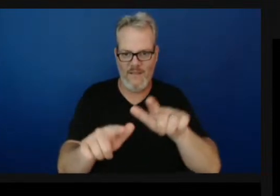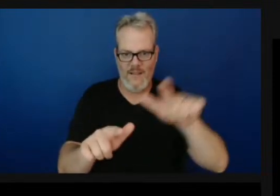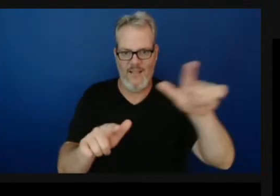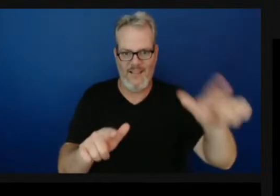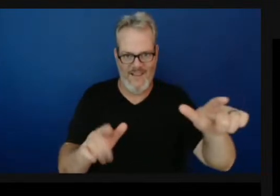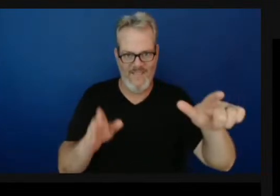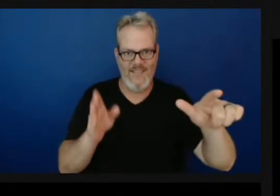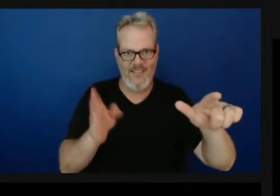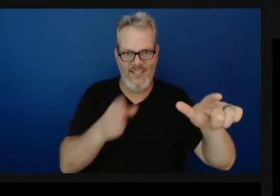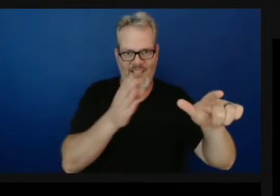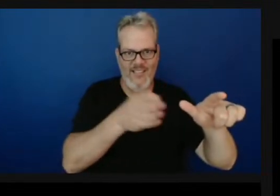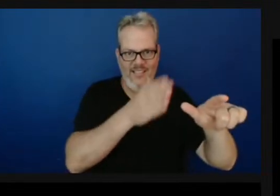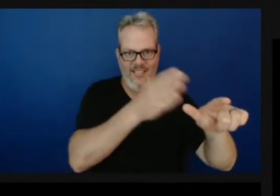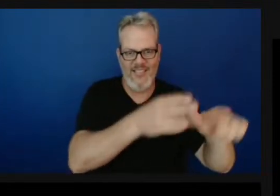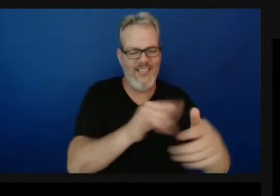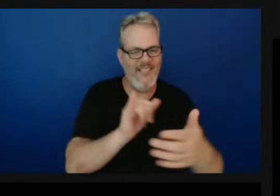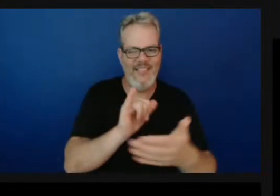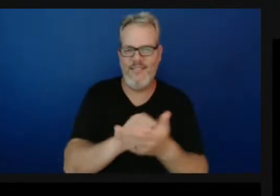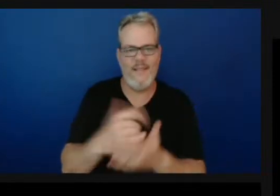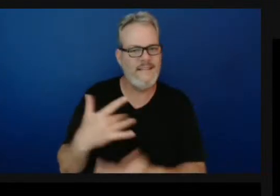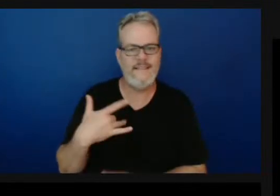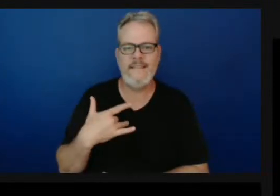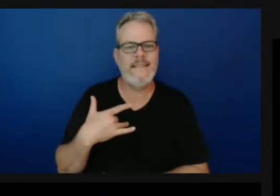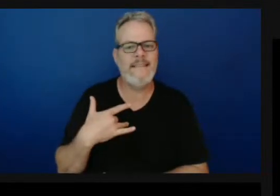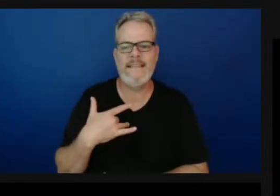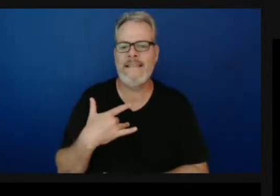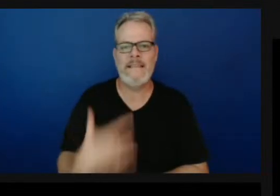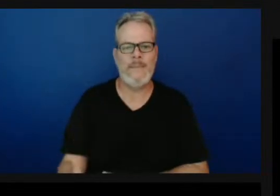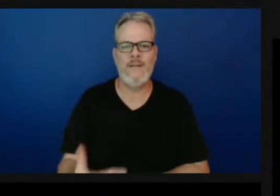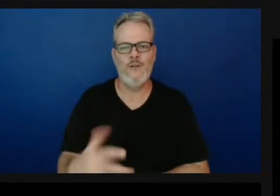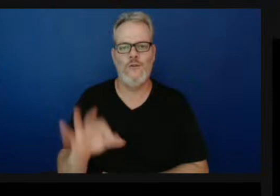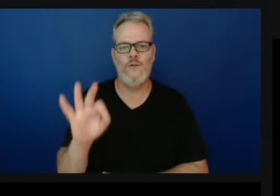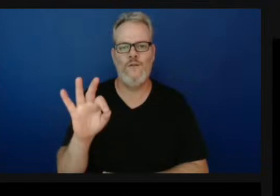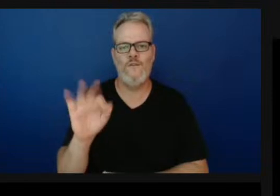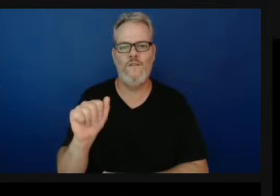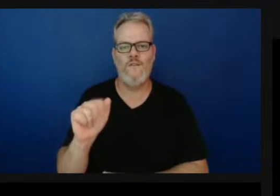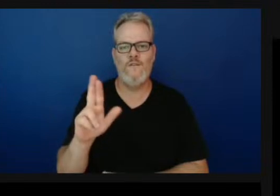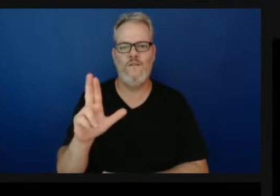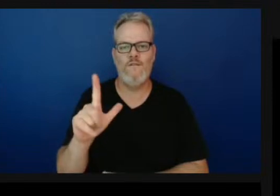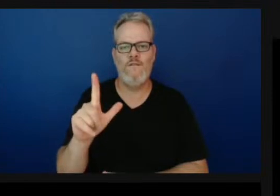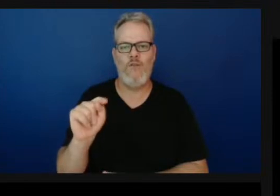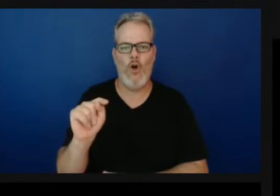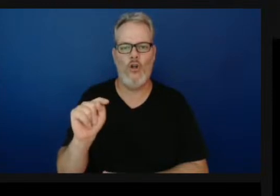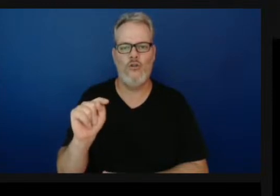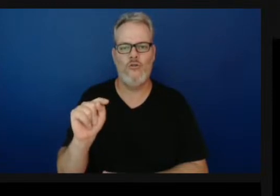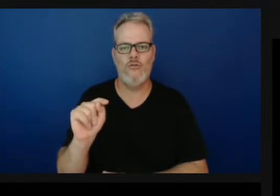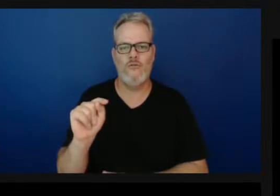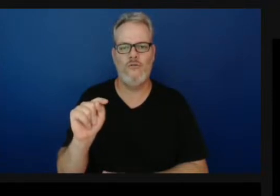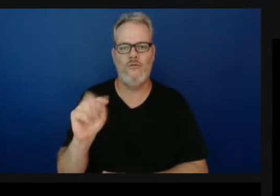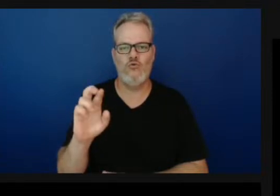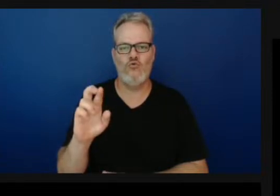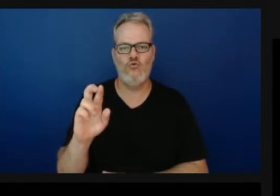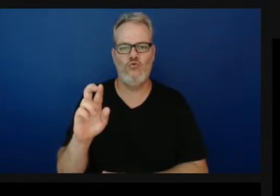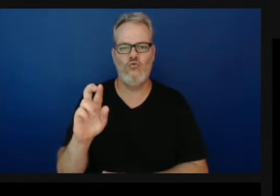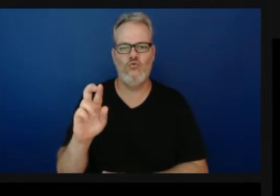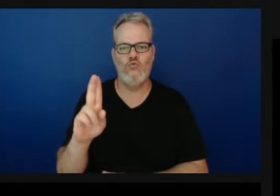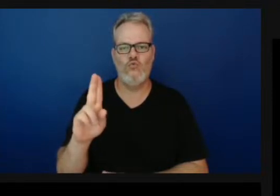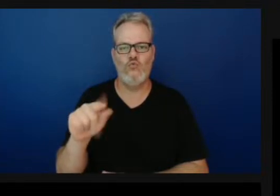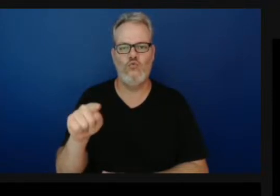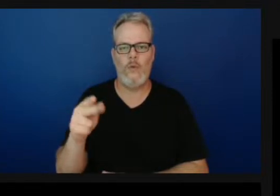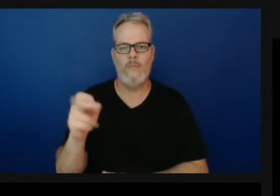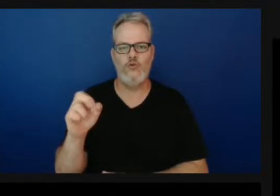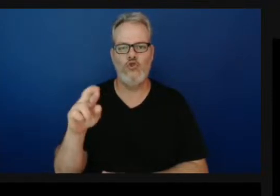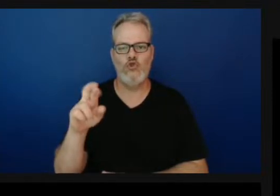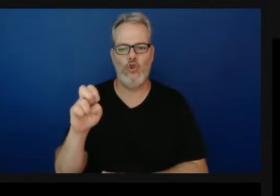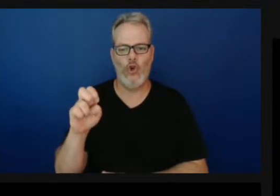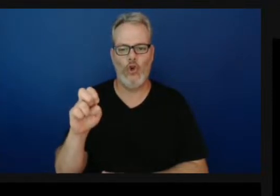It's typical of fault rupture at the surface. Basically any gap between two moving